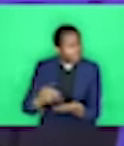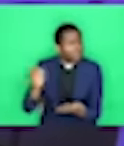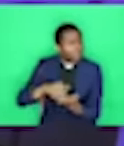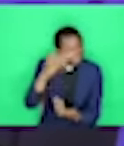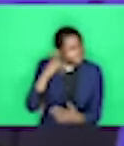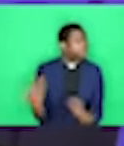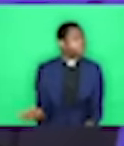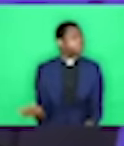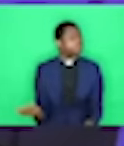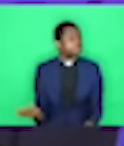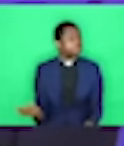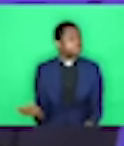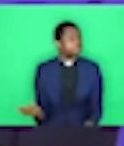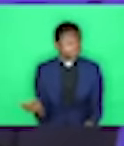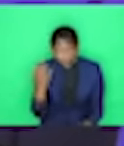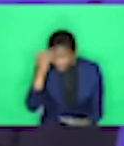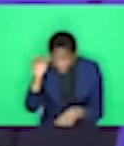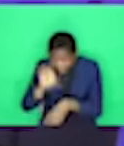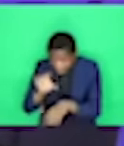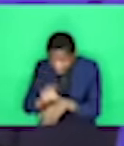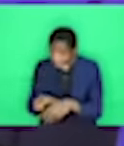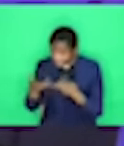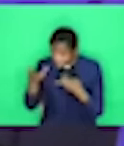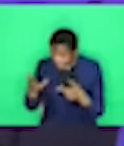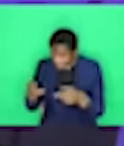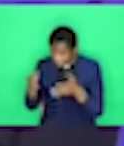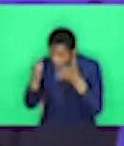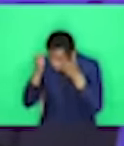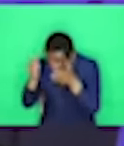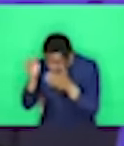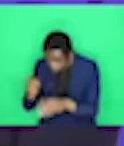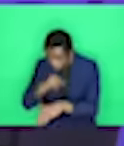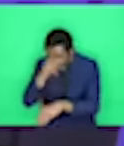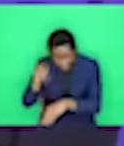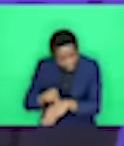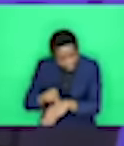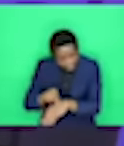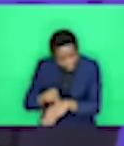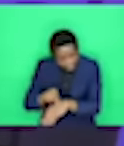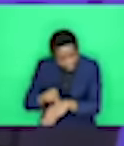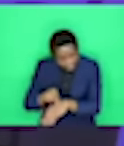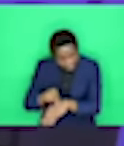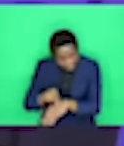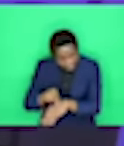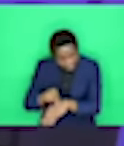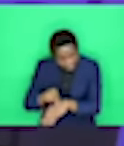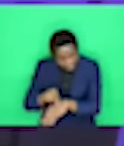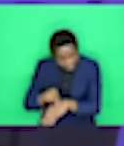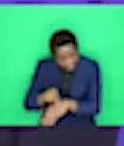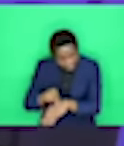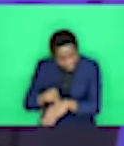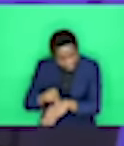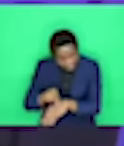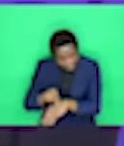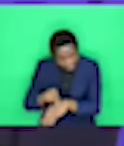conference? Why is the church venturing into national matters so far as development